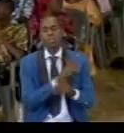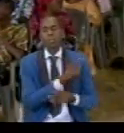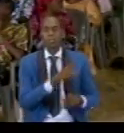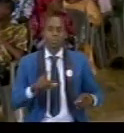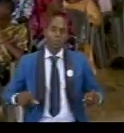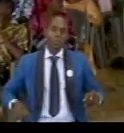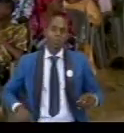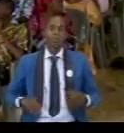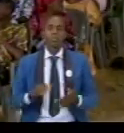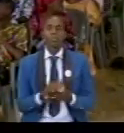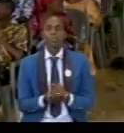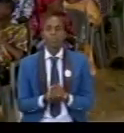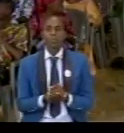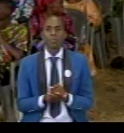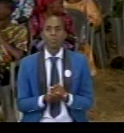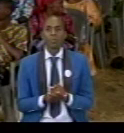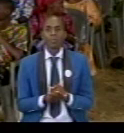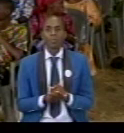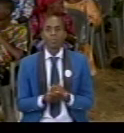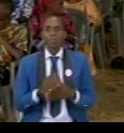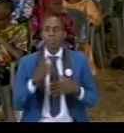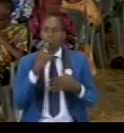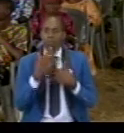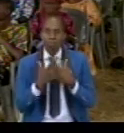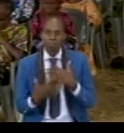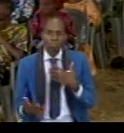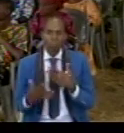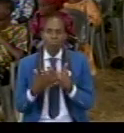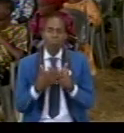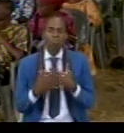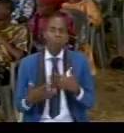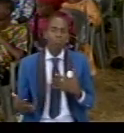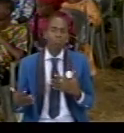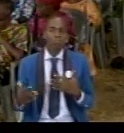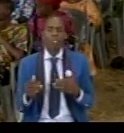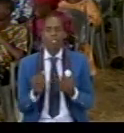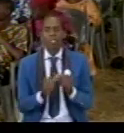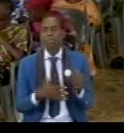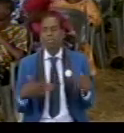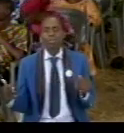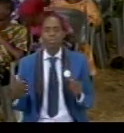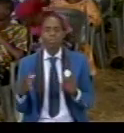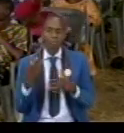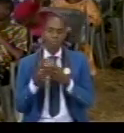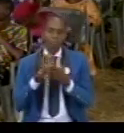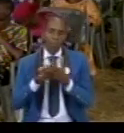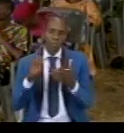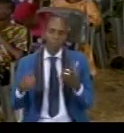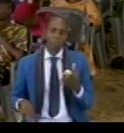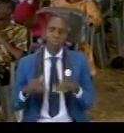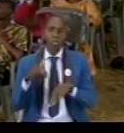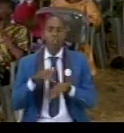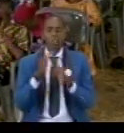pain, debilitating, bleeding, peptic ulcer vanished at the prayer of man of God. Praise